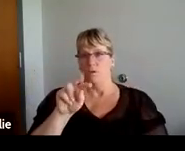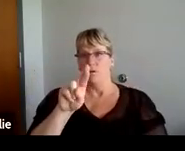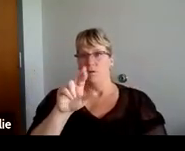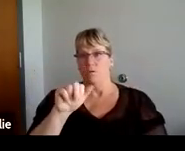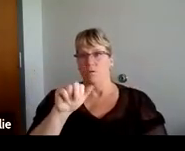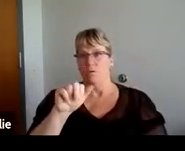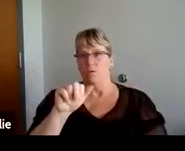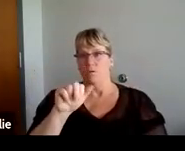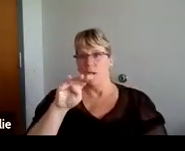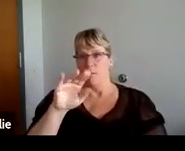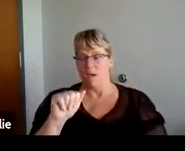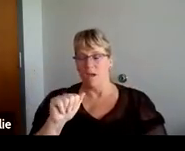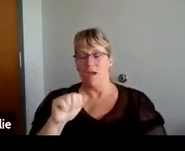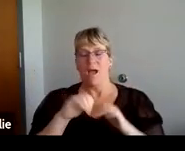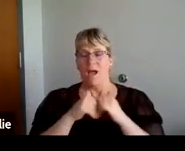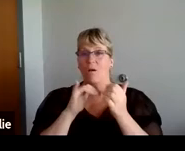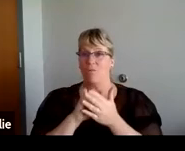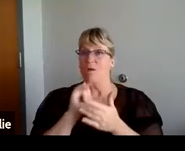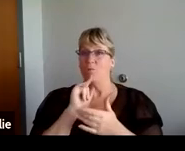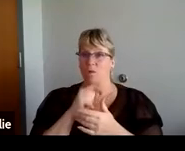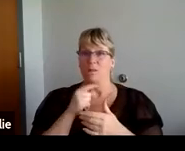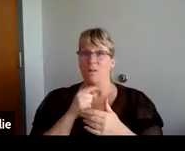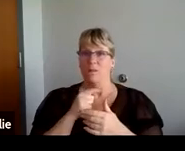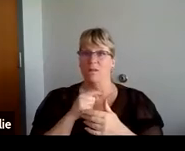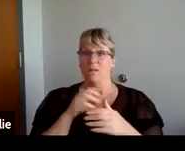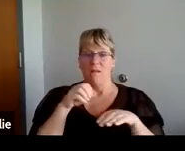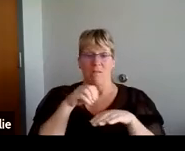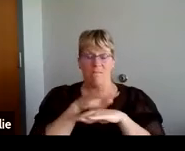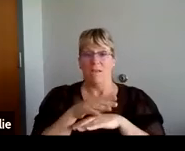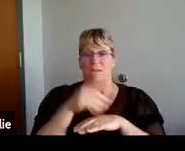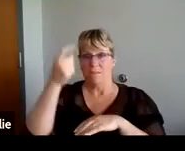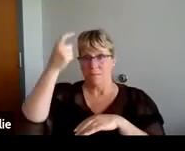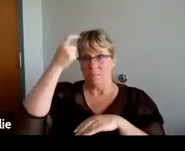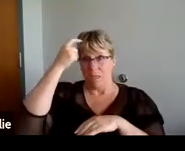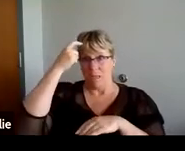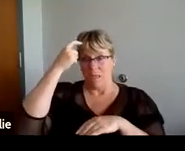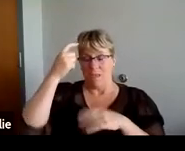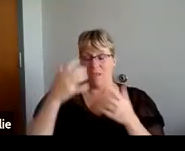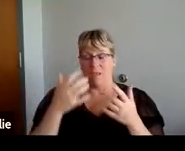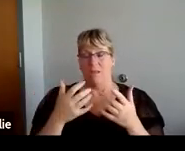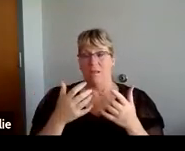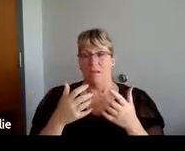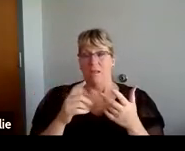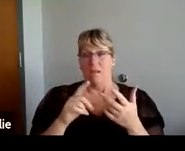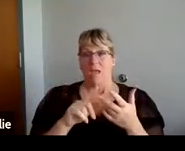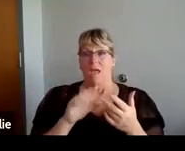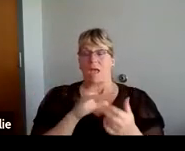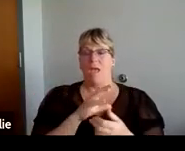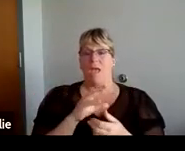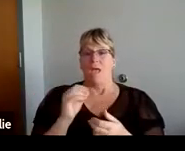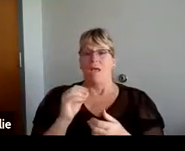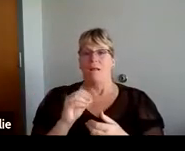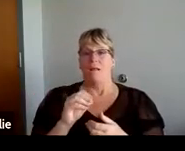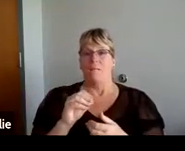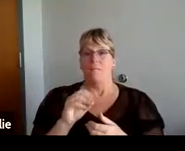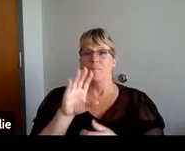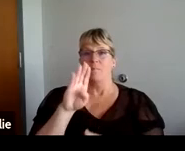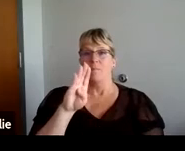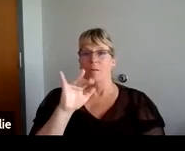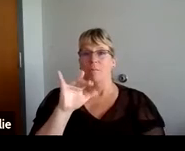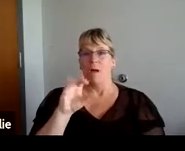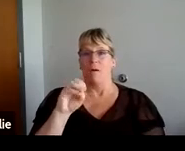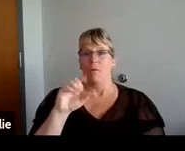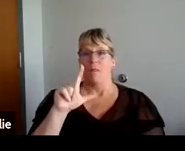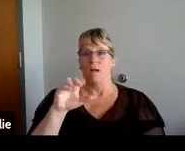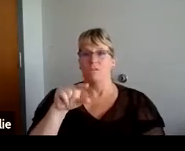a moment and how that actually affects the brain's neuroplasticity. And then we have our biological, of course, genetics.